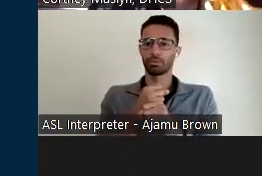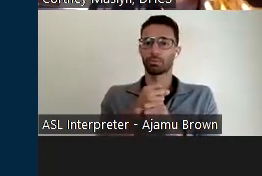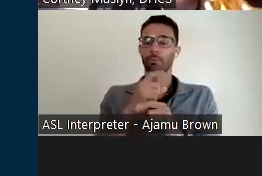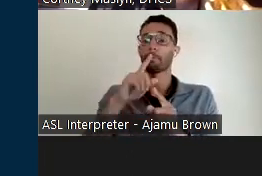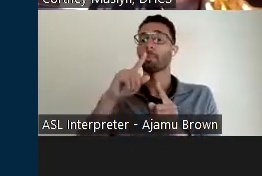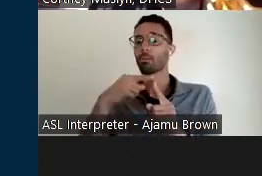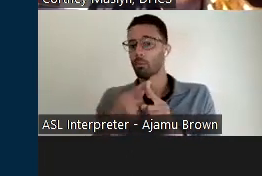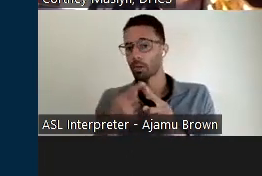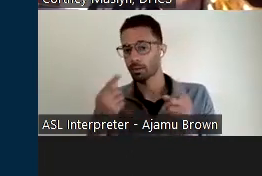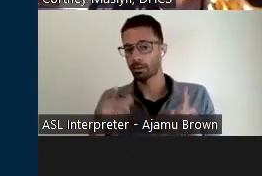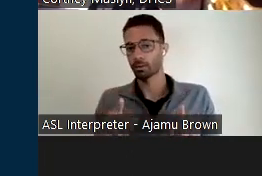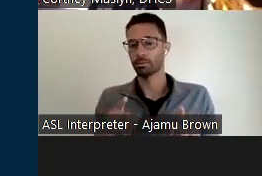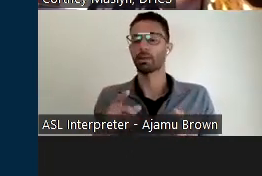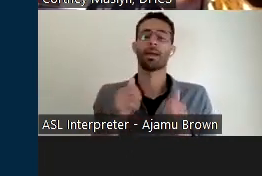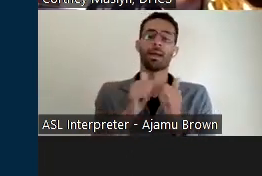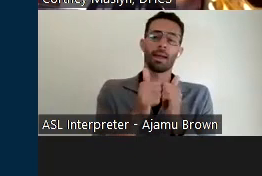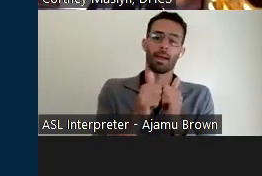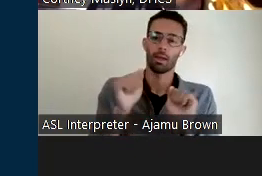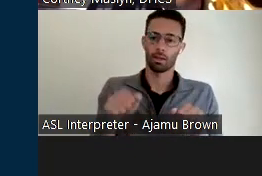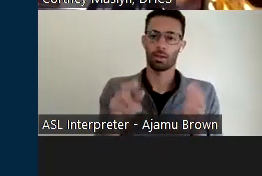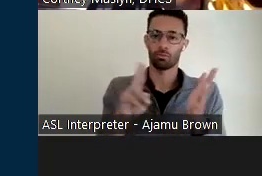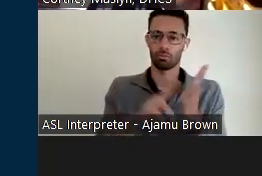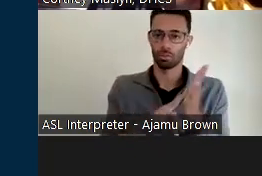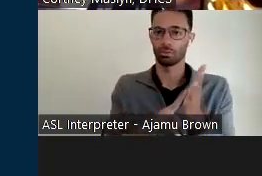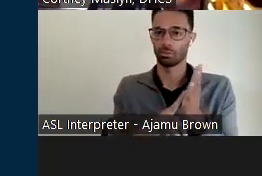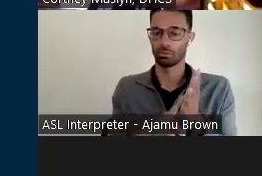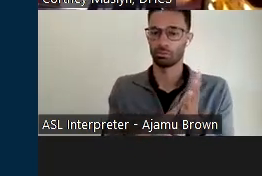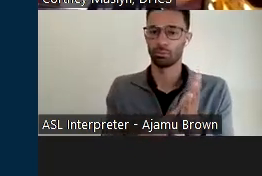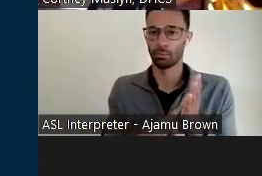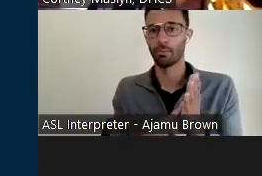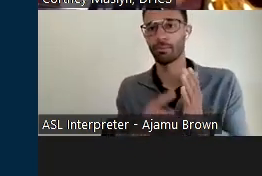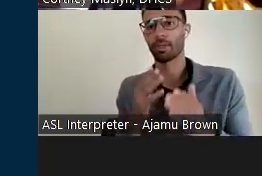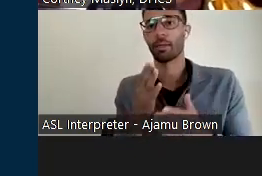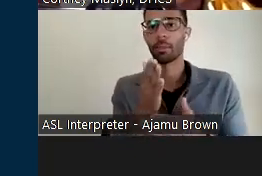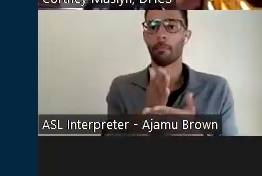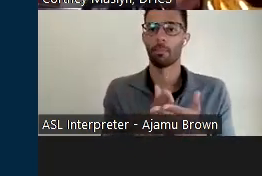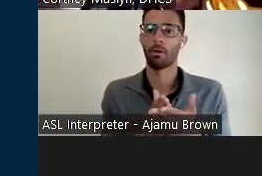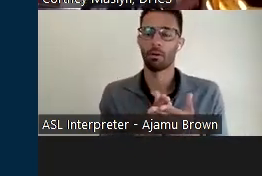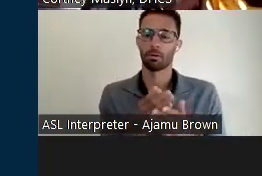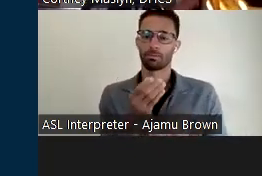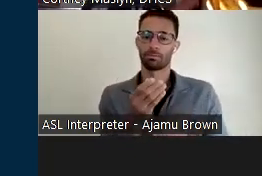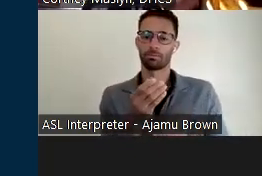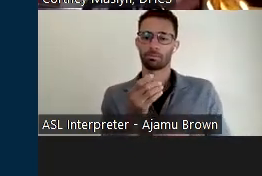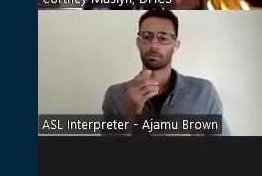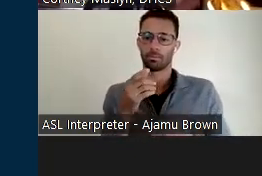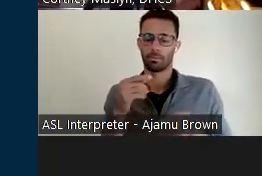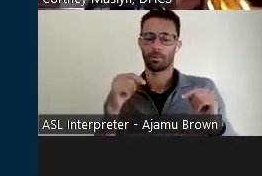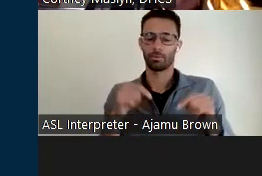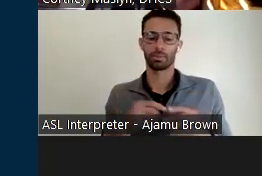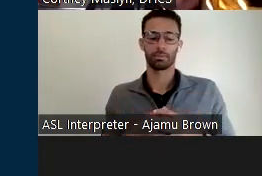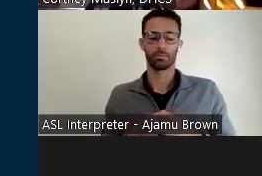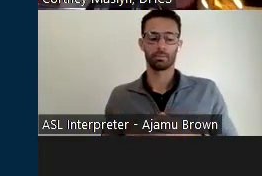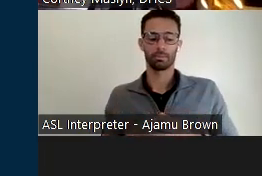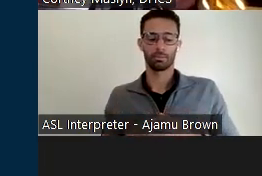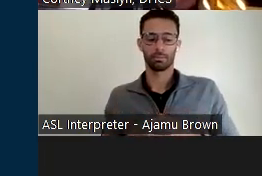occurring, and how you can register and also be a part of it. And so this will be, we will